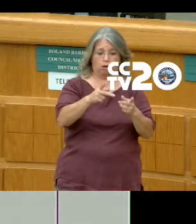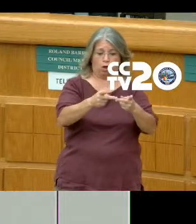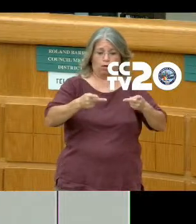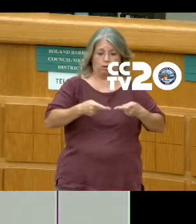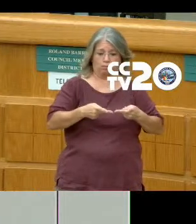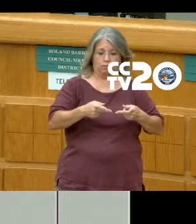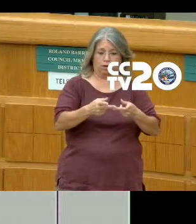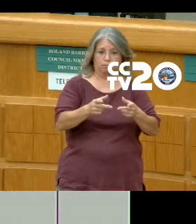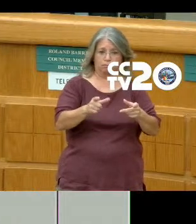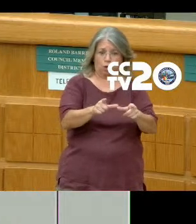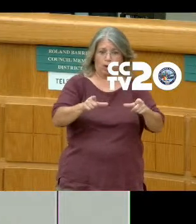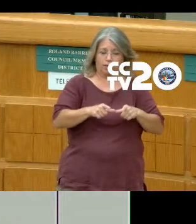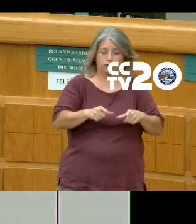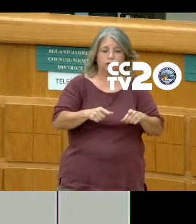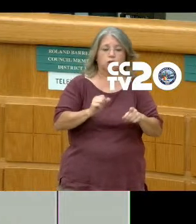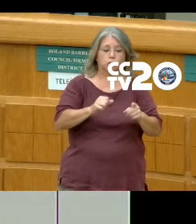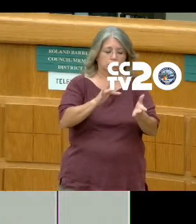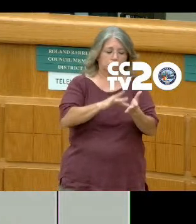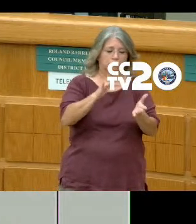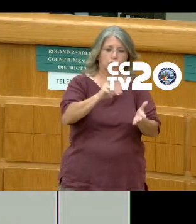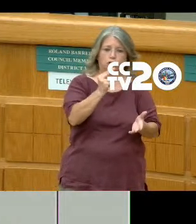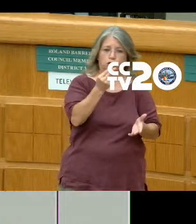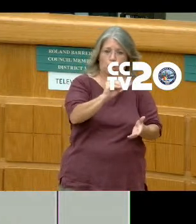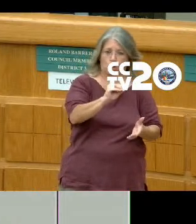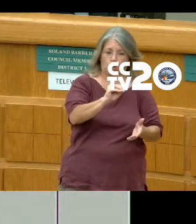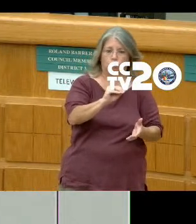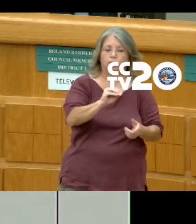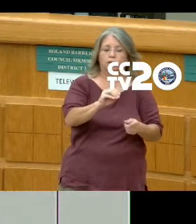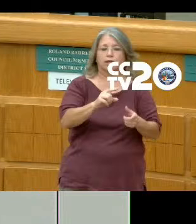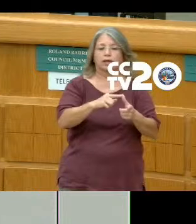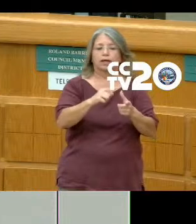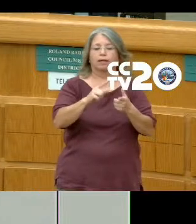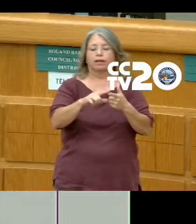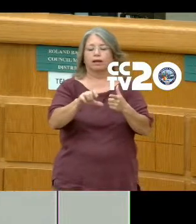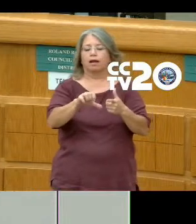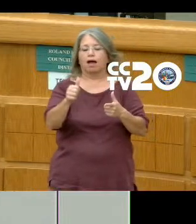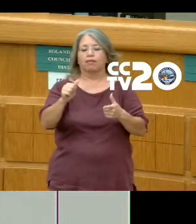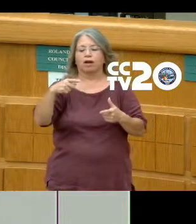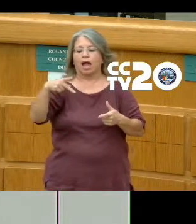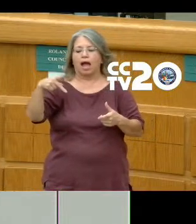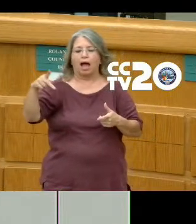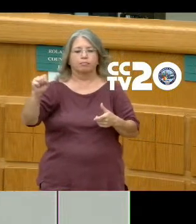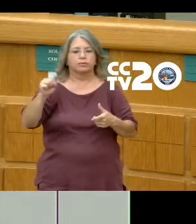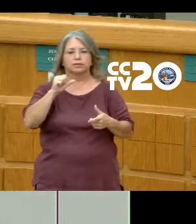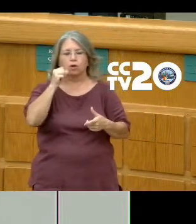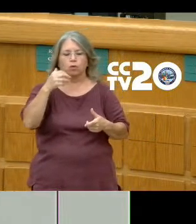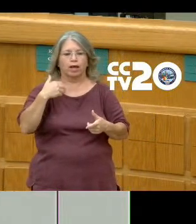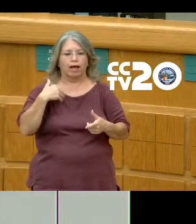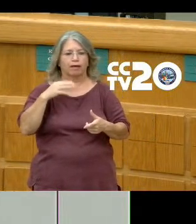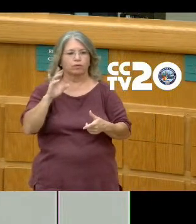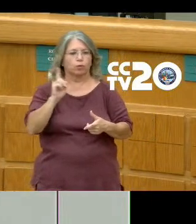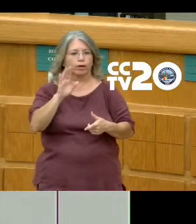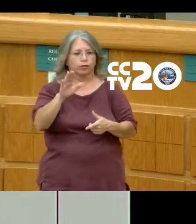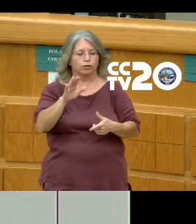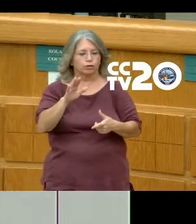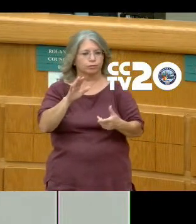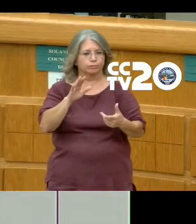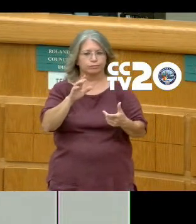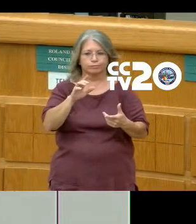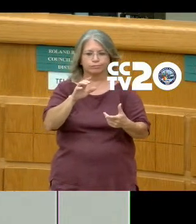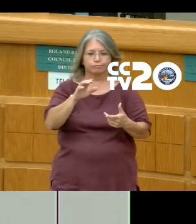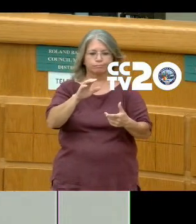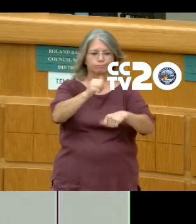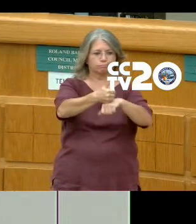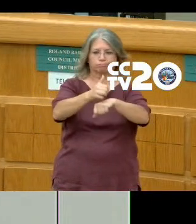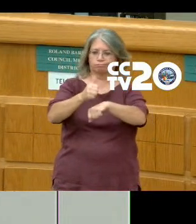apps that you have on your phone don't get access to your location. However, if you do give them access, you can pretty much well bet that you're